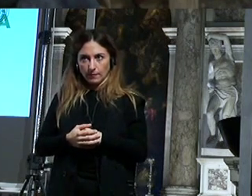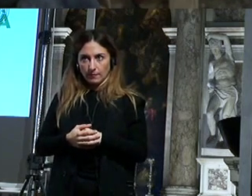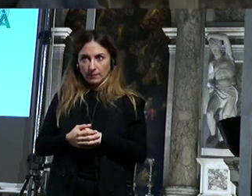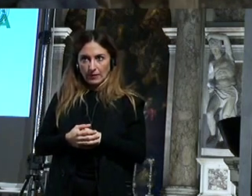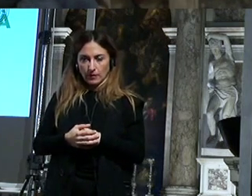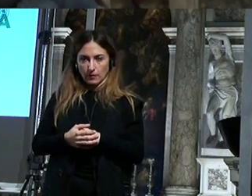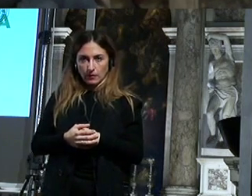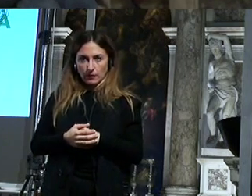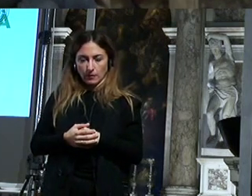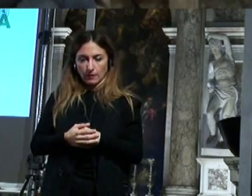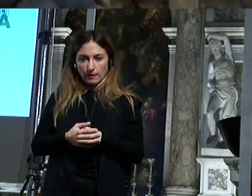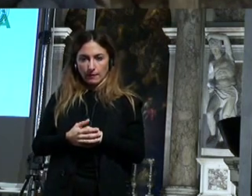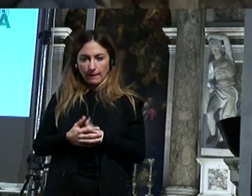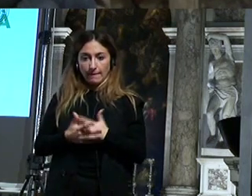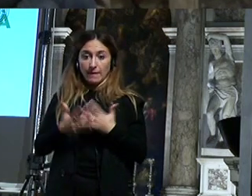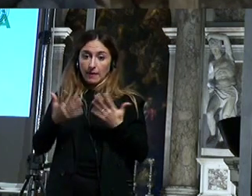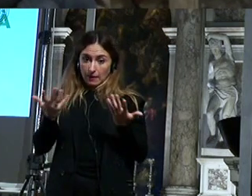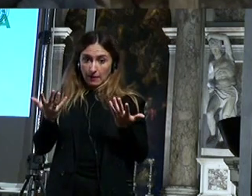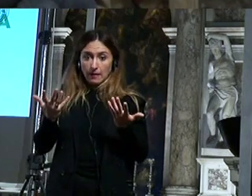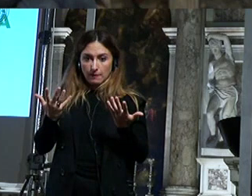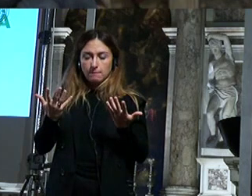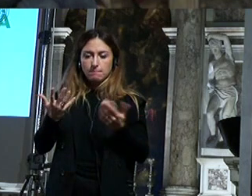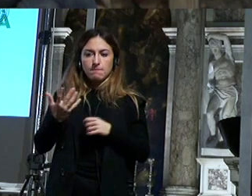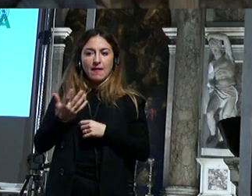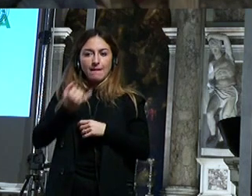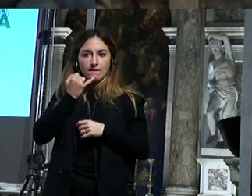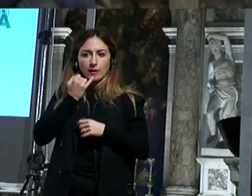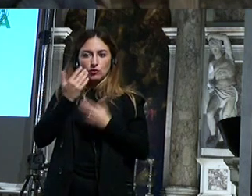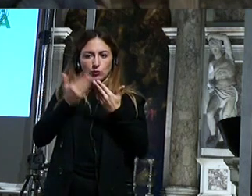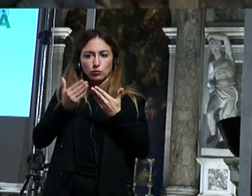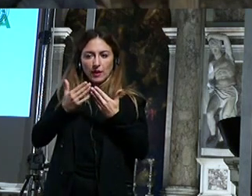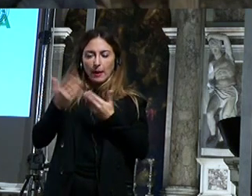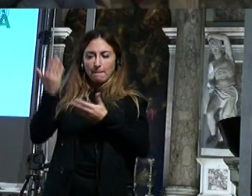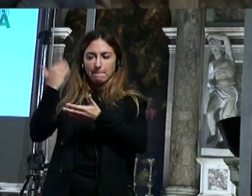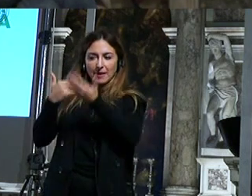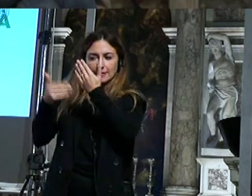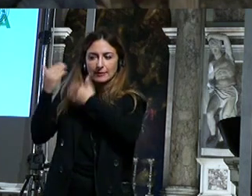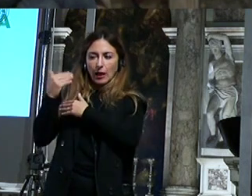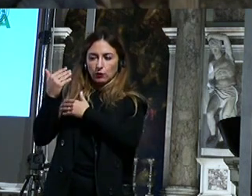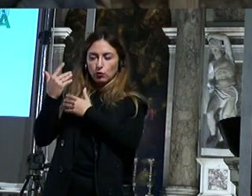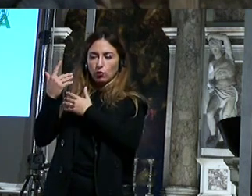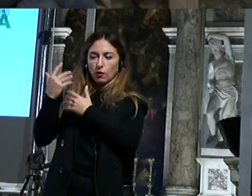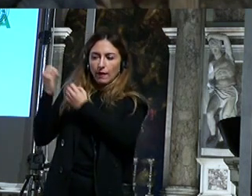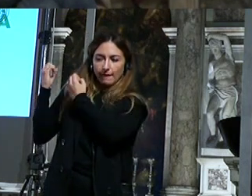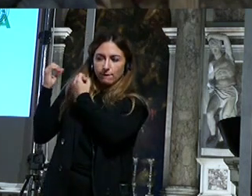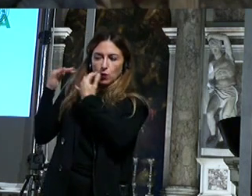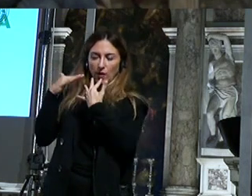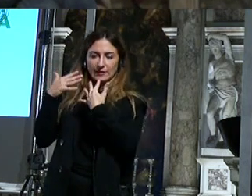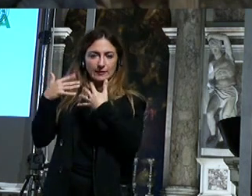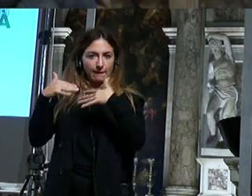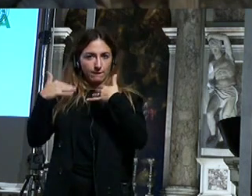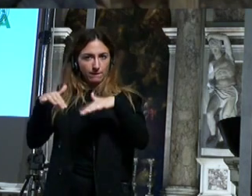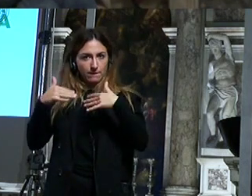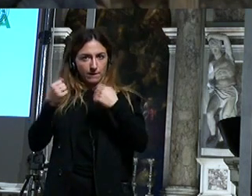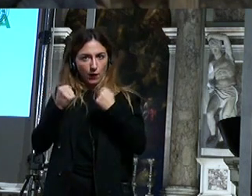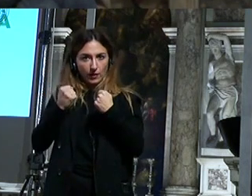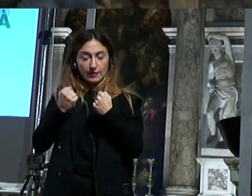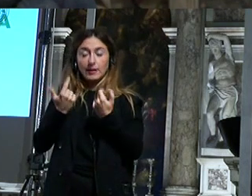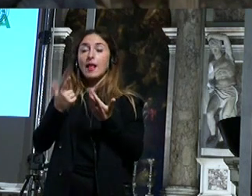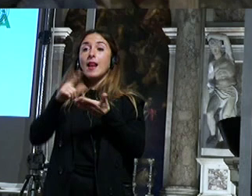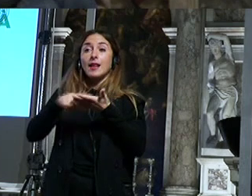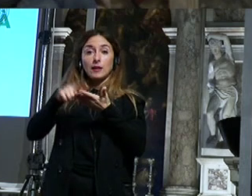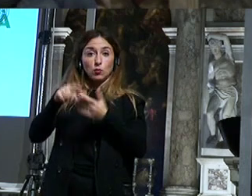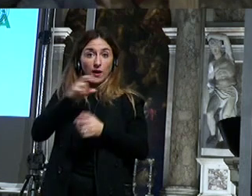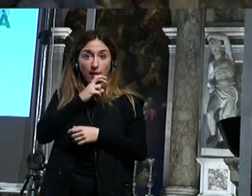are deeply bound by the past? And in the case of Jewish literature or Jewish